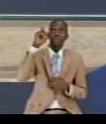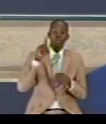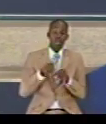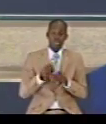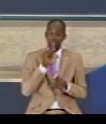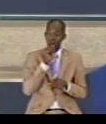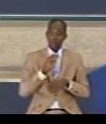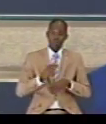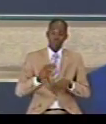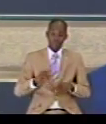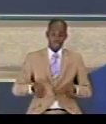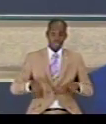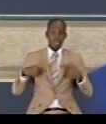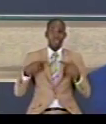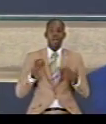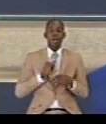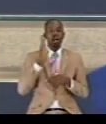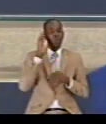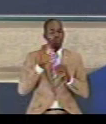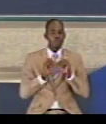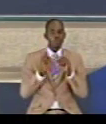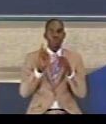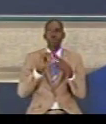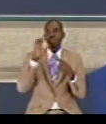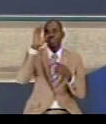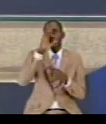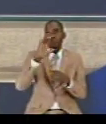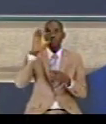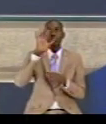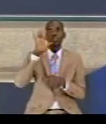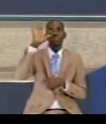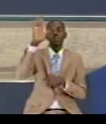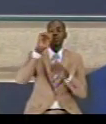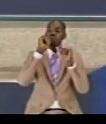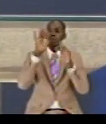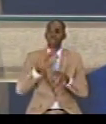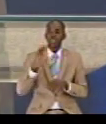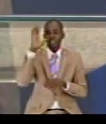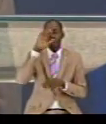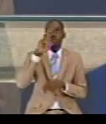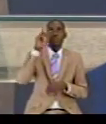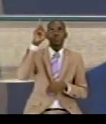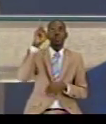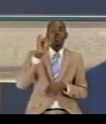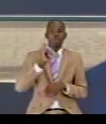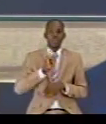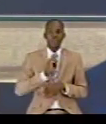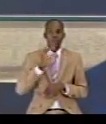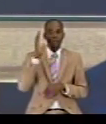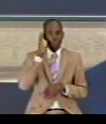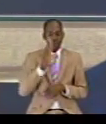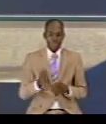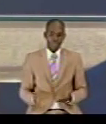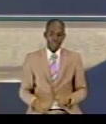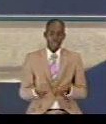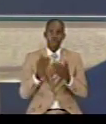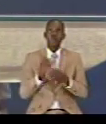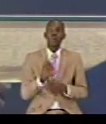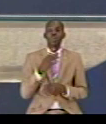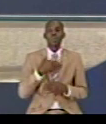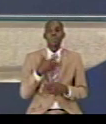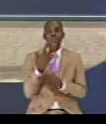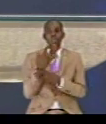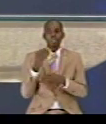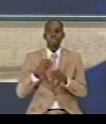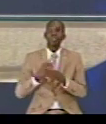I'm going to keep on seeking your blessing, and I'll keep on seeking thee. I will lift up my hands in